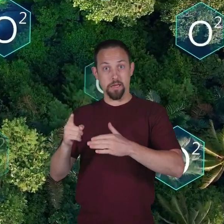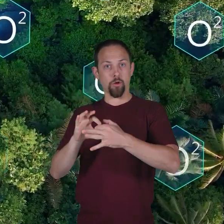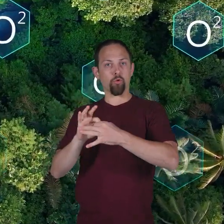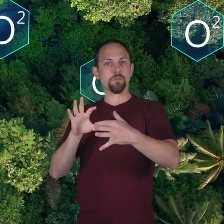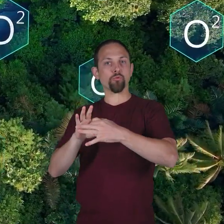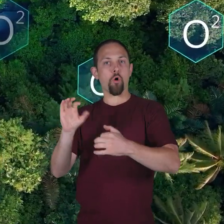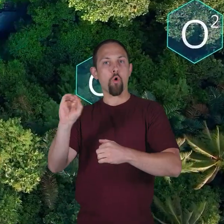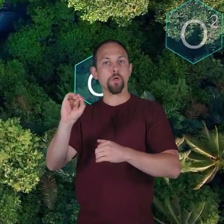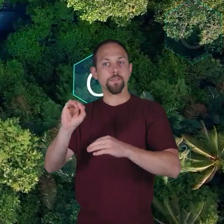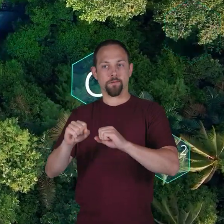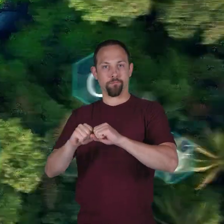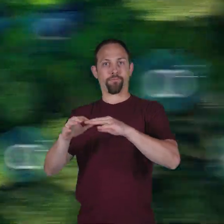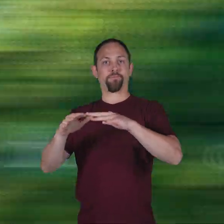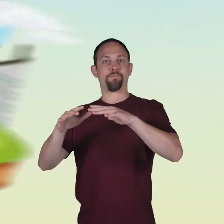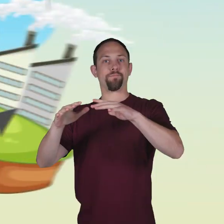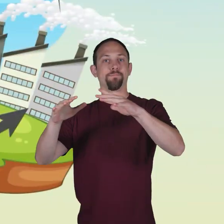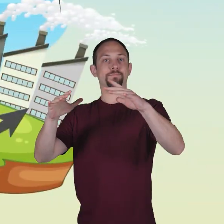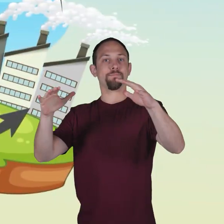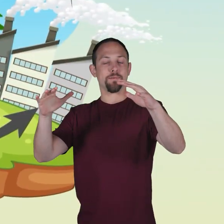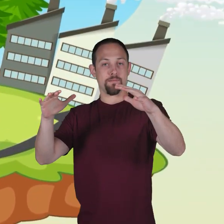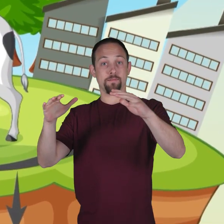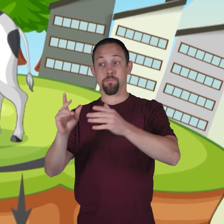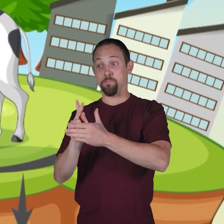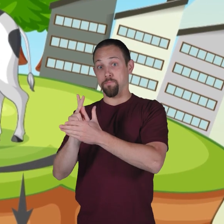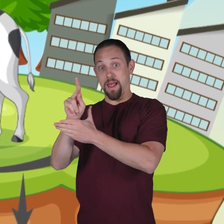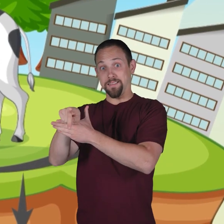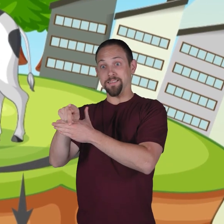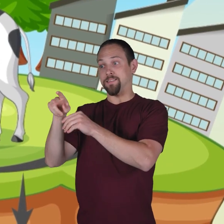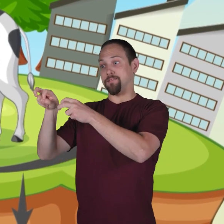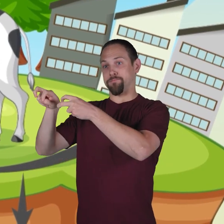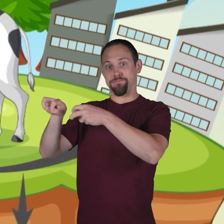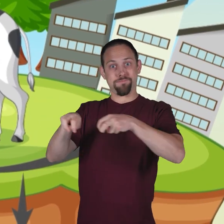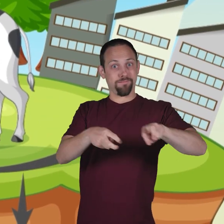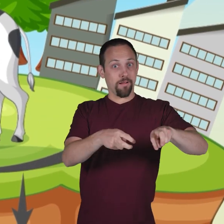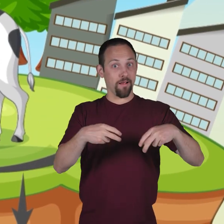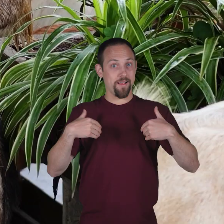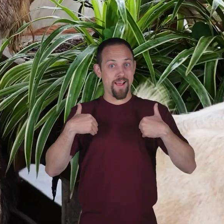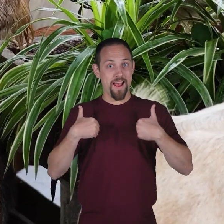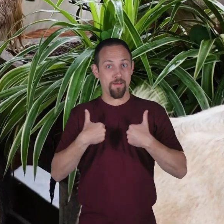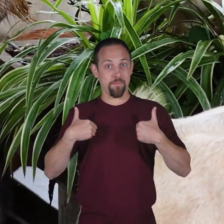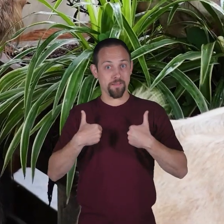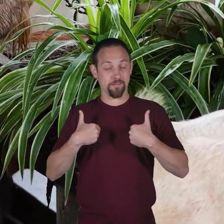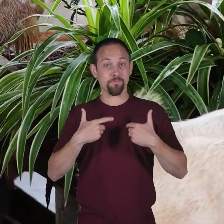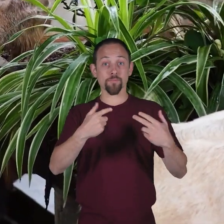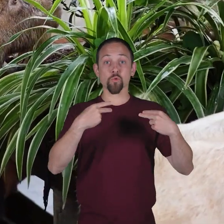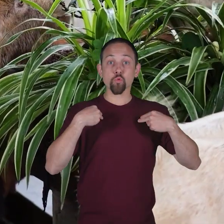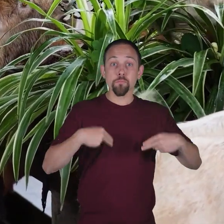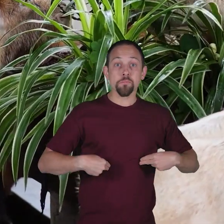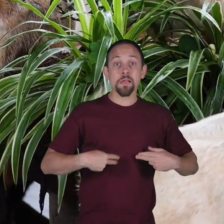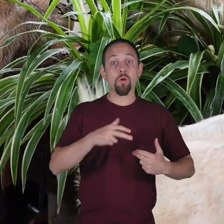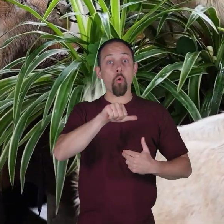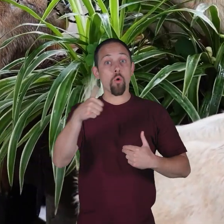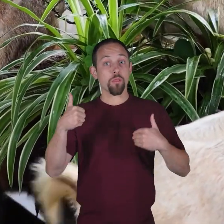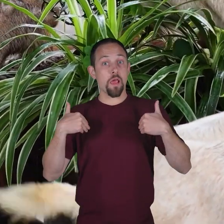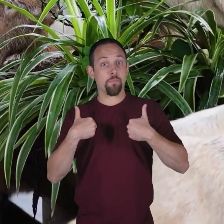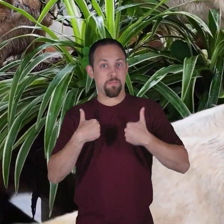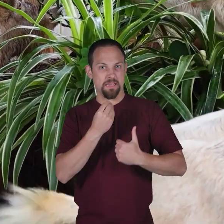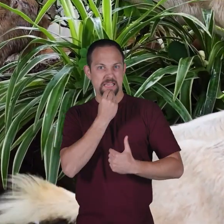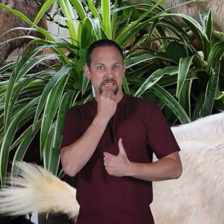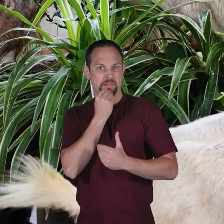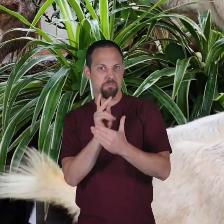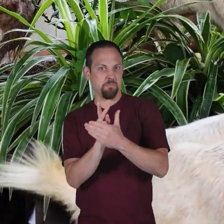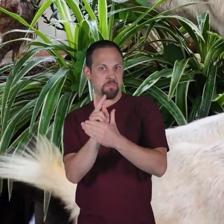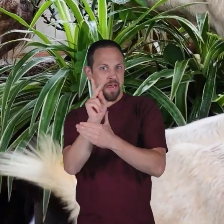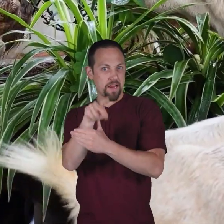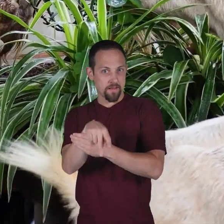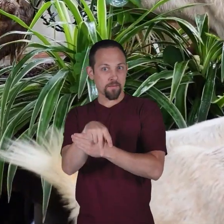release oxygen plants to animals humans and other animals eat